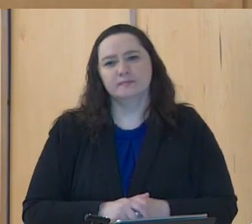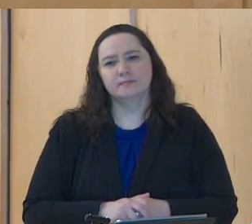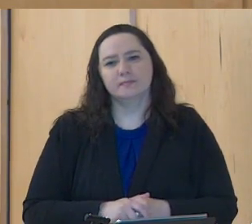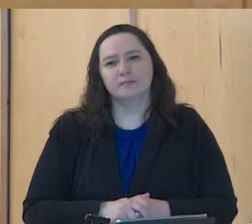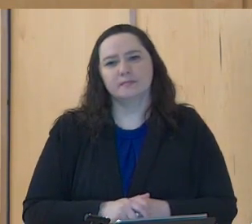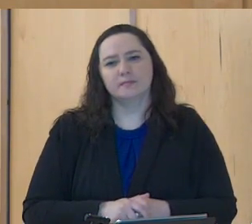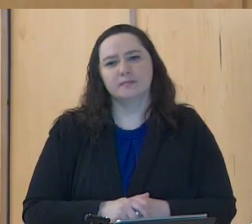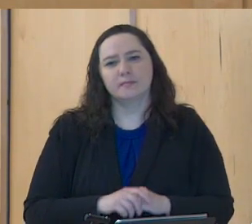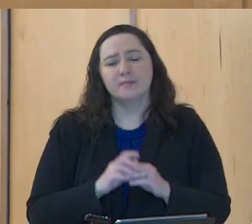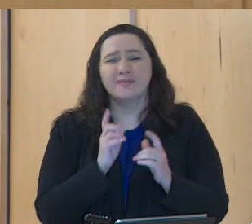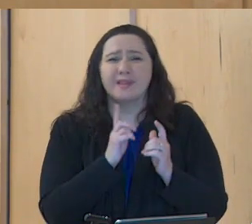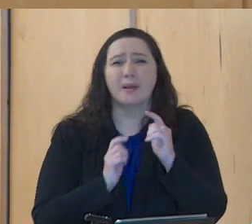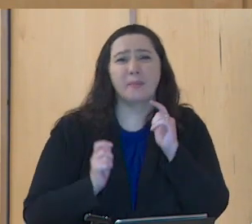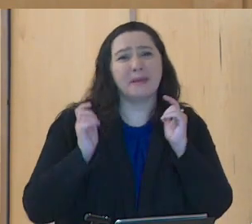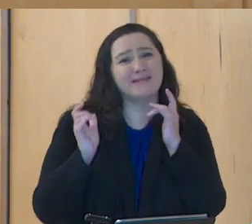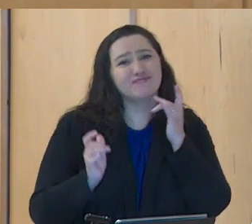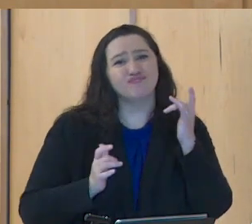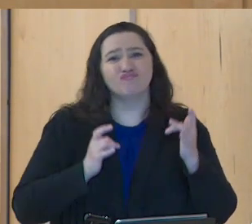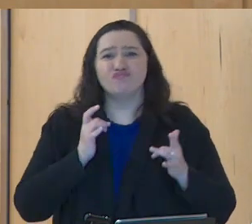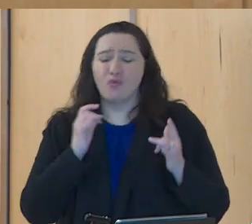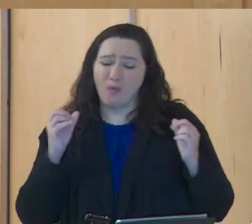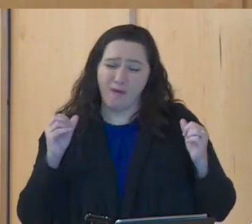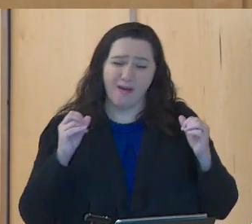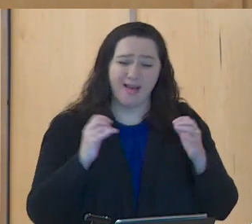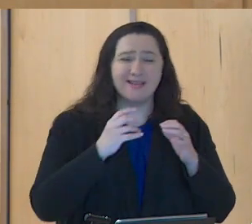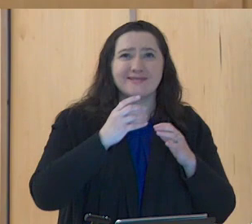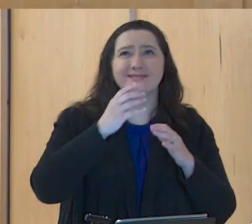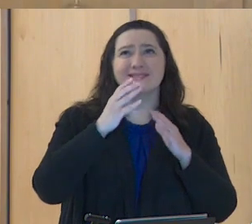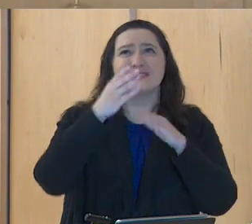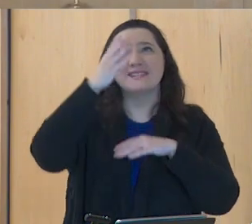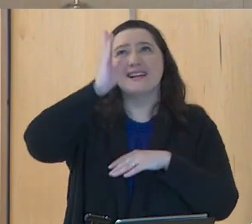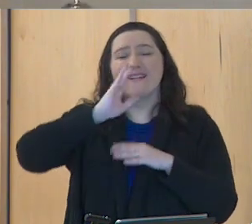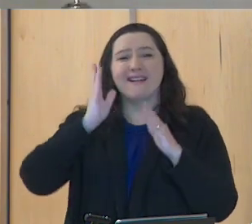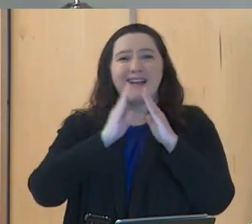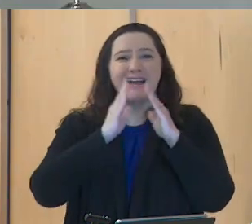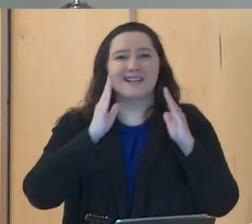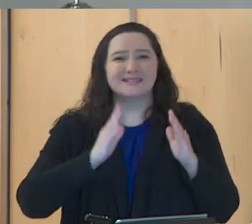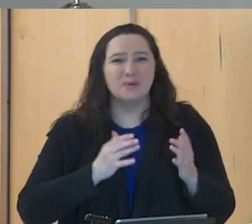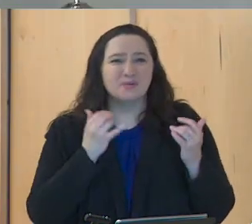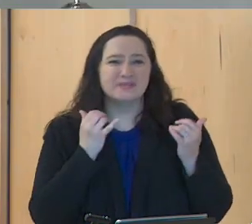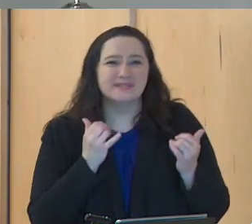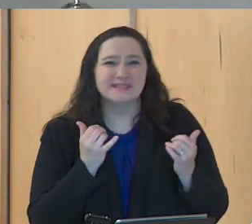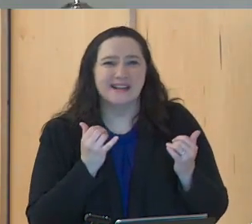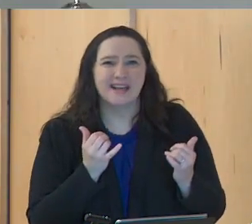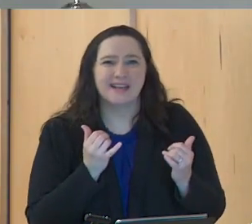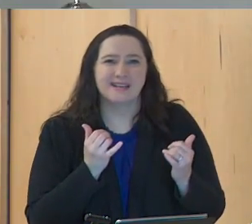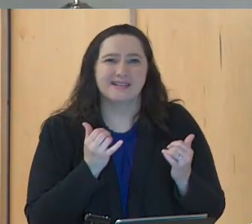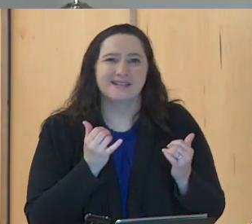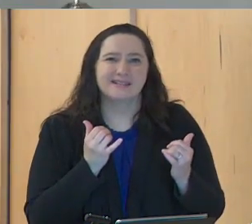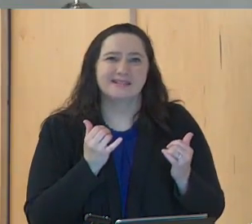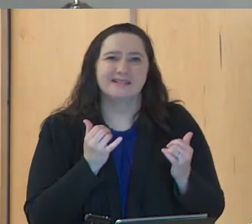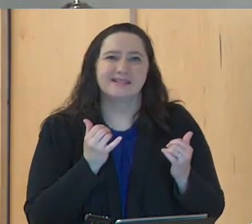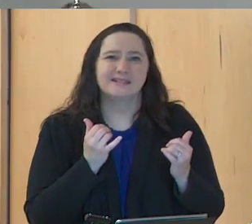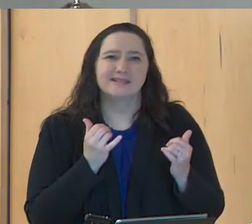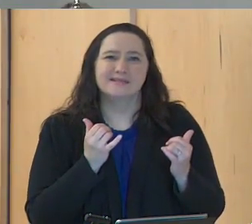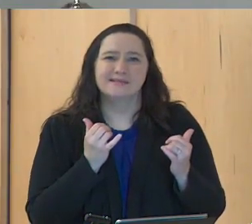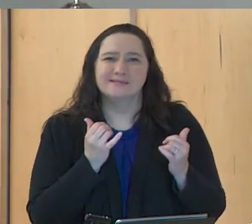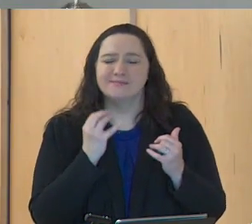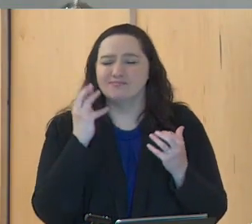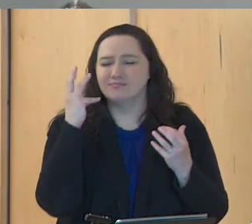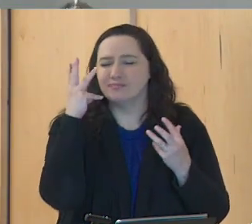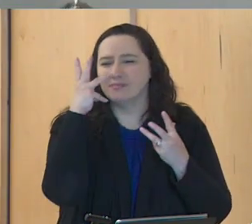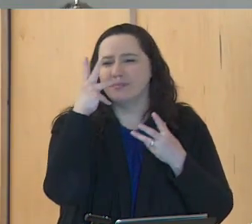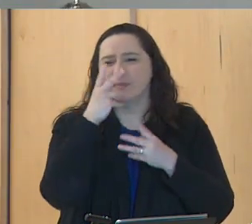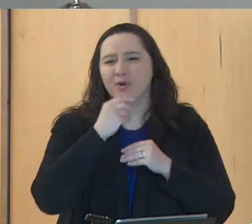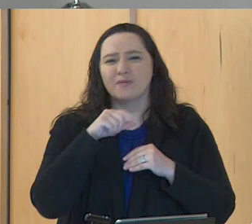One of the great joys that we have when we gather in God's house, like on a day today, like today, and one of the great beauties of a